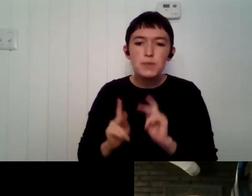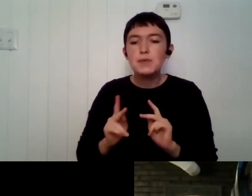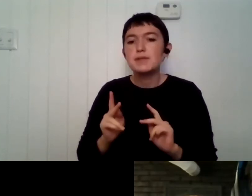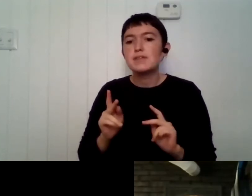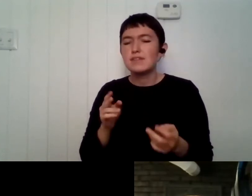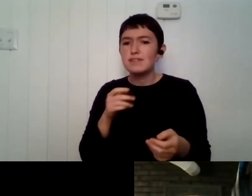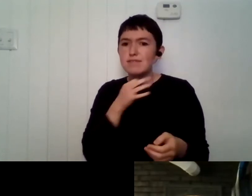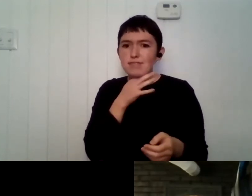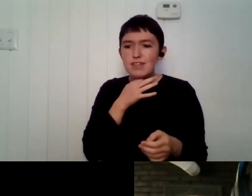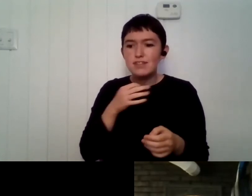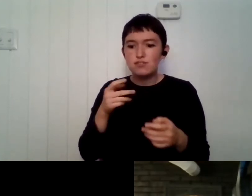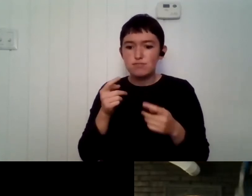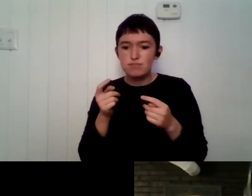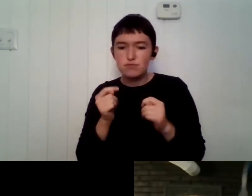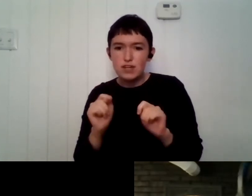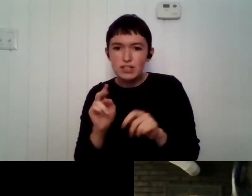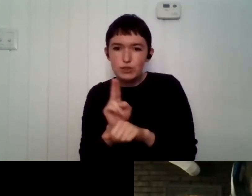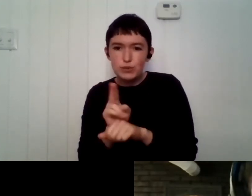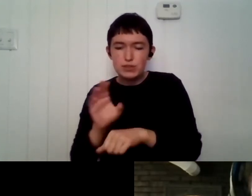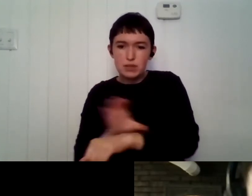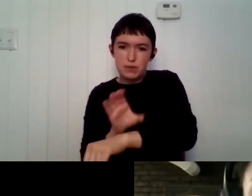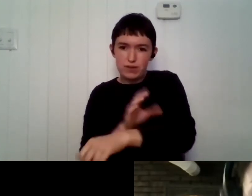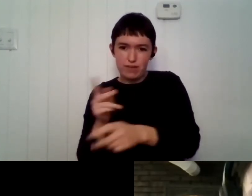for that as well. So is that similar to the stuff that you're doing?